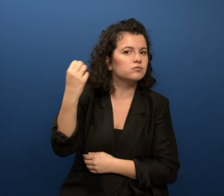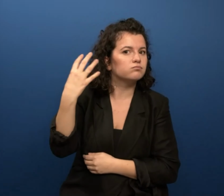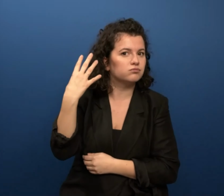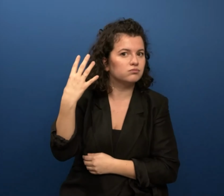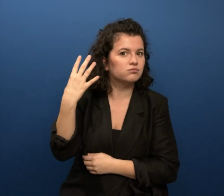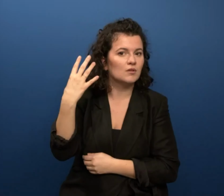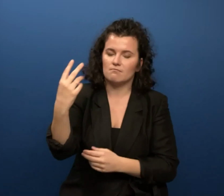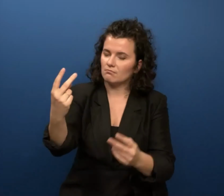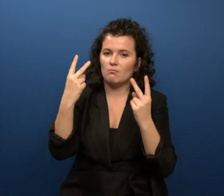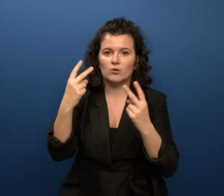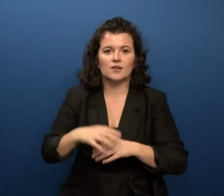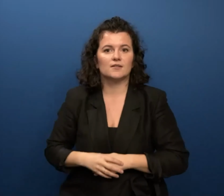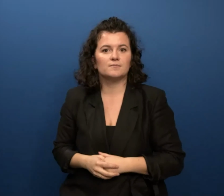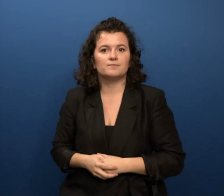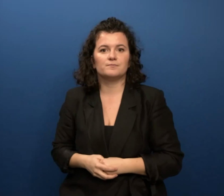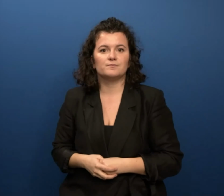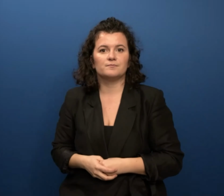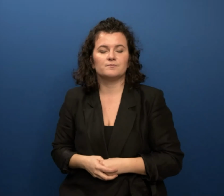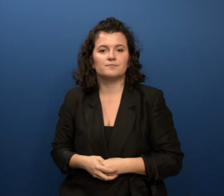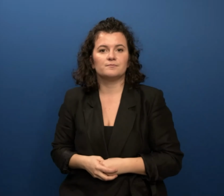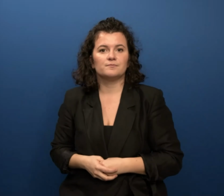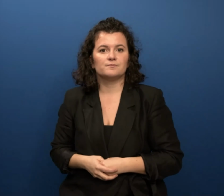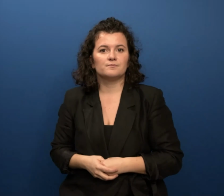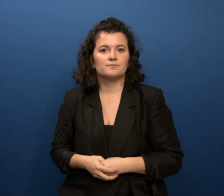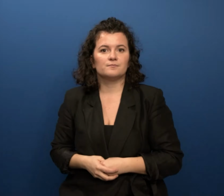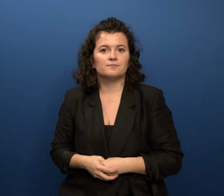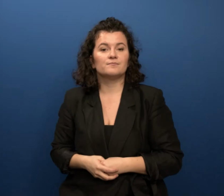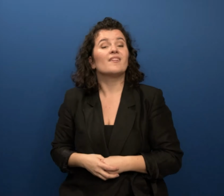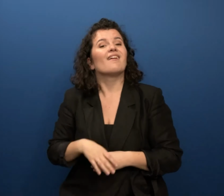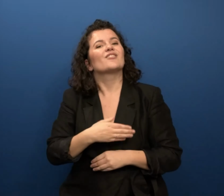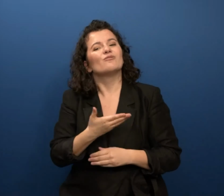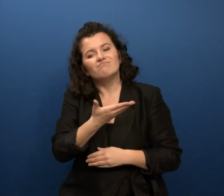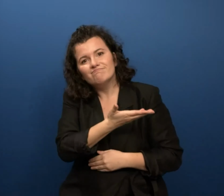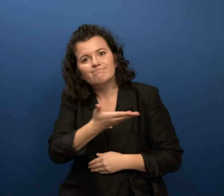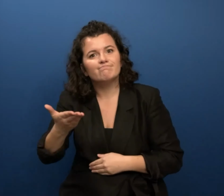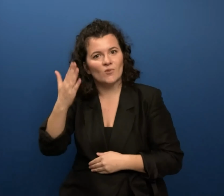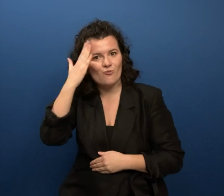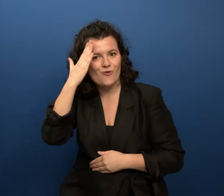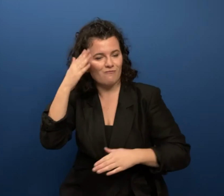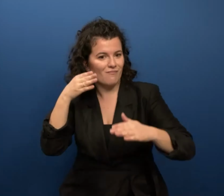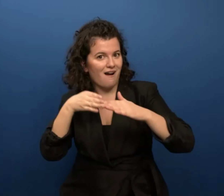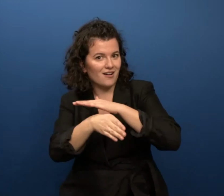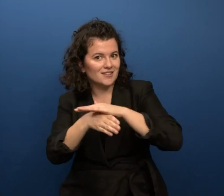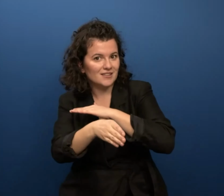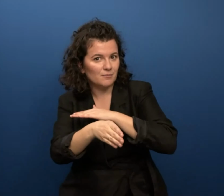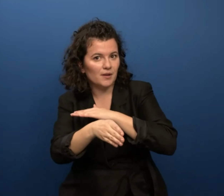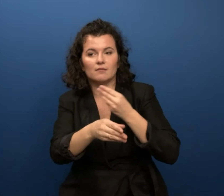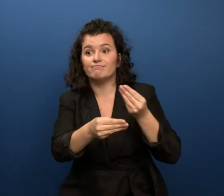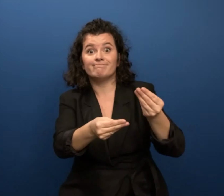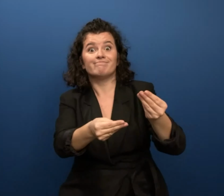if they're given this opportunity, they will be able to maximize, because the deaf people